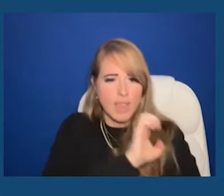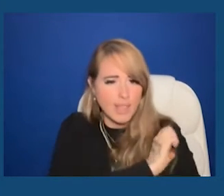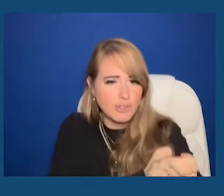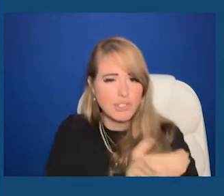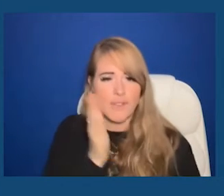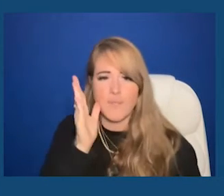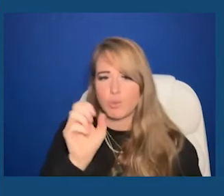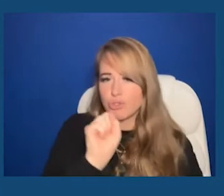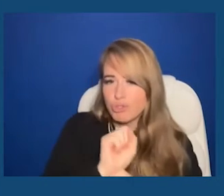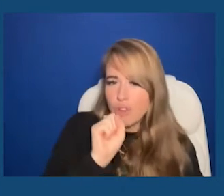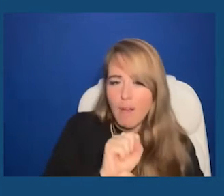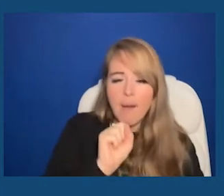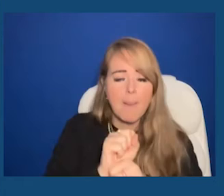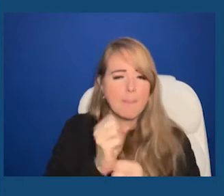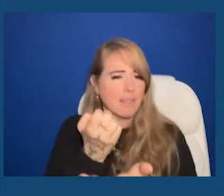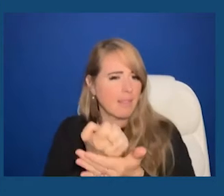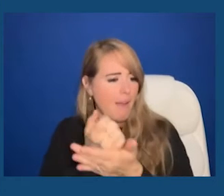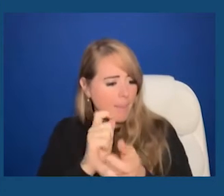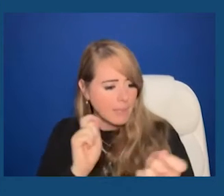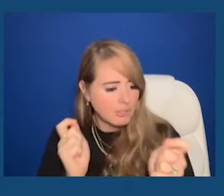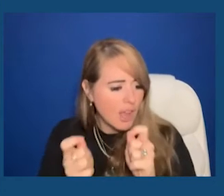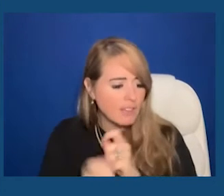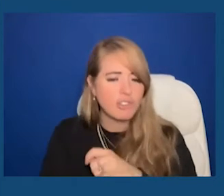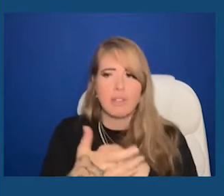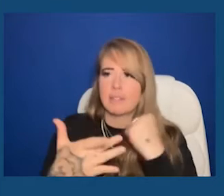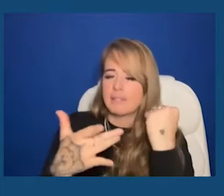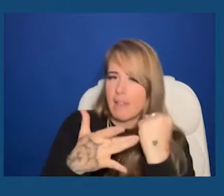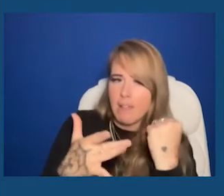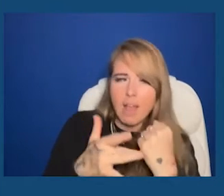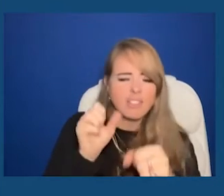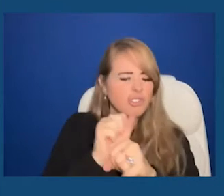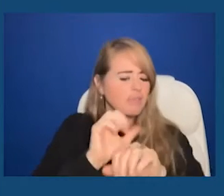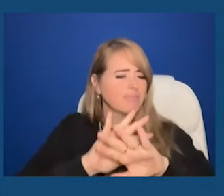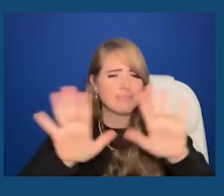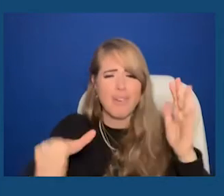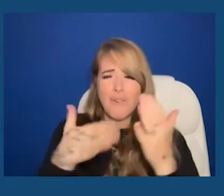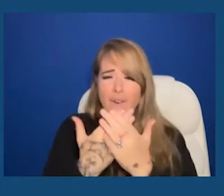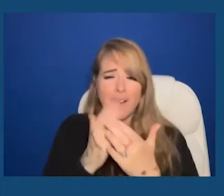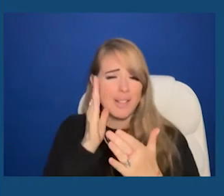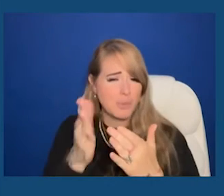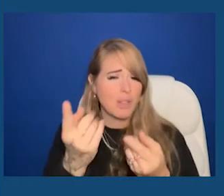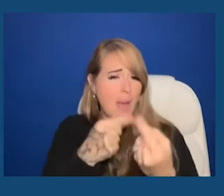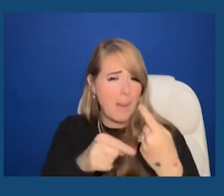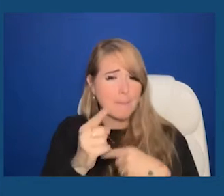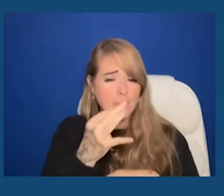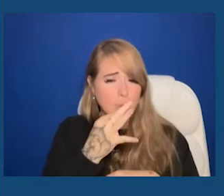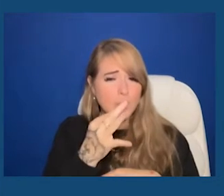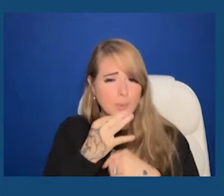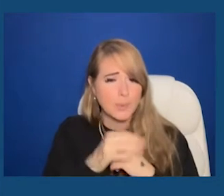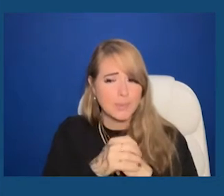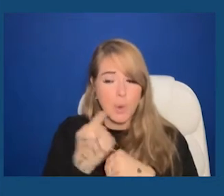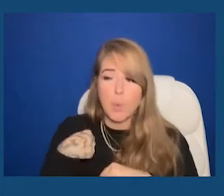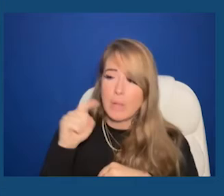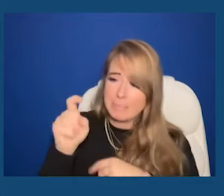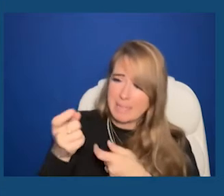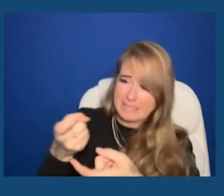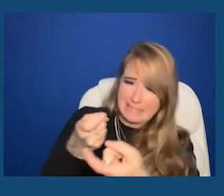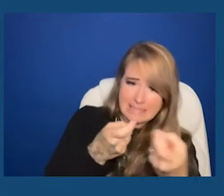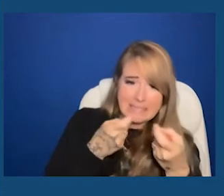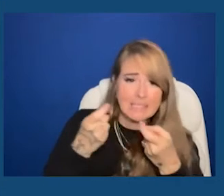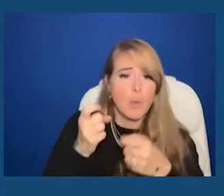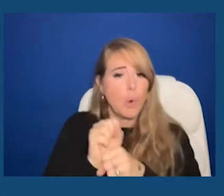the economy that's changing, technology jobs. It's all coming. And workers are needed for all these